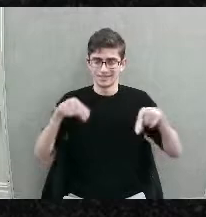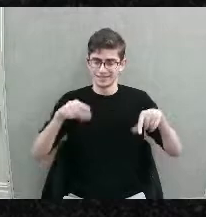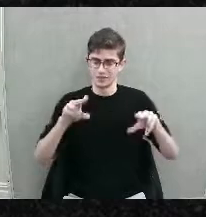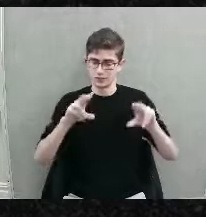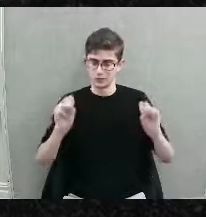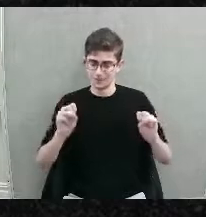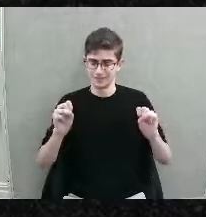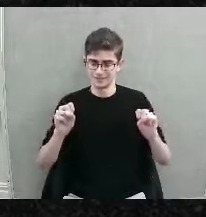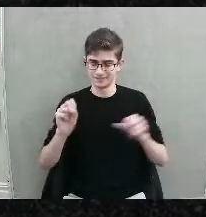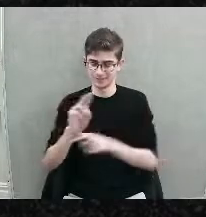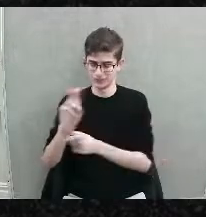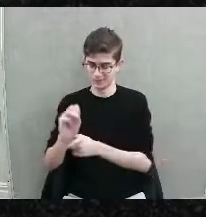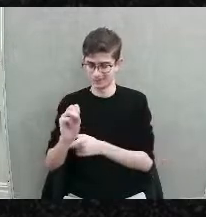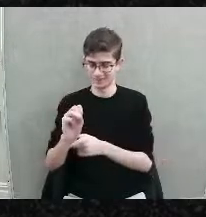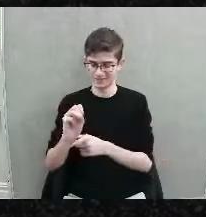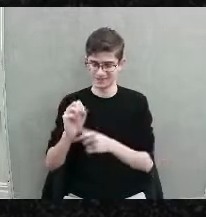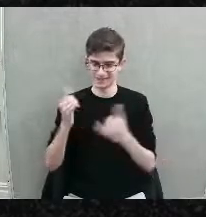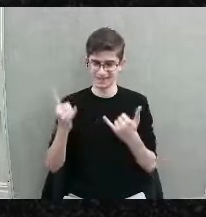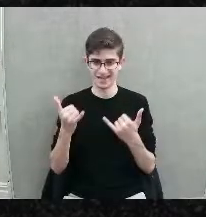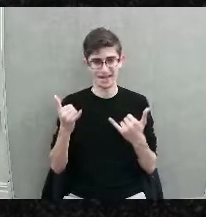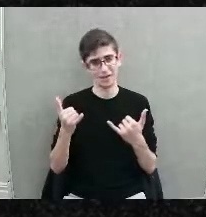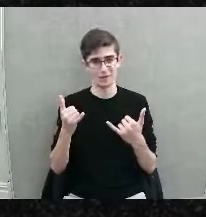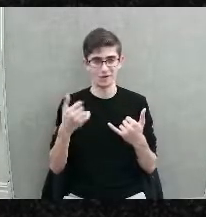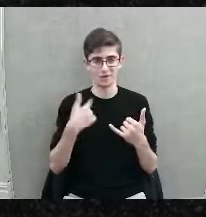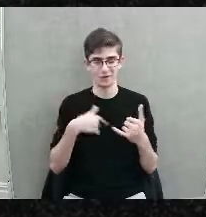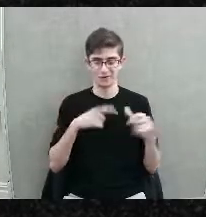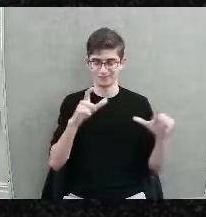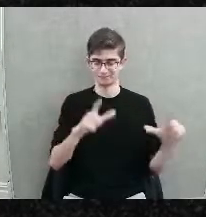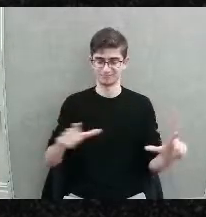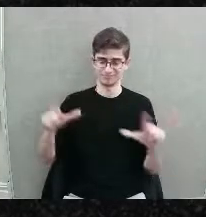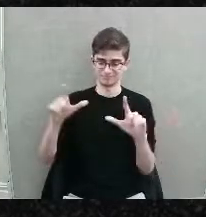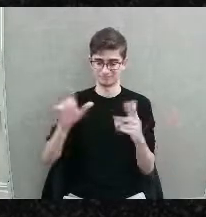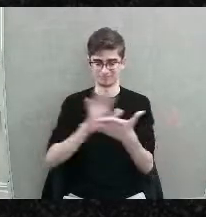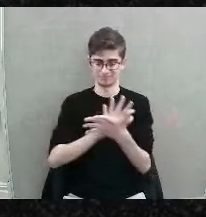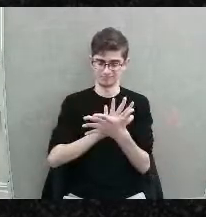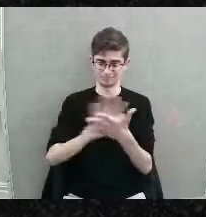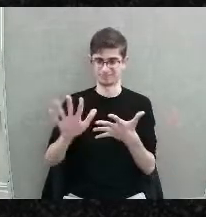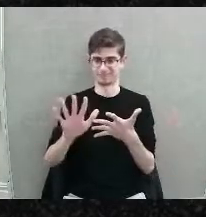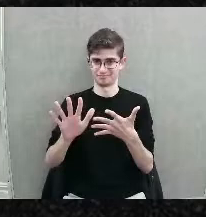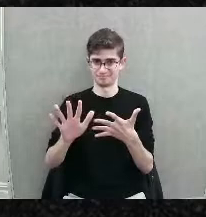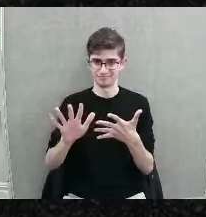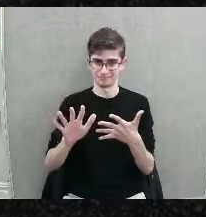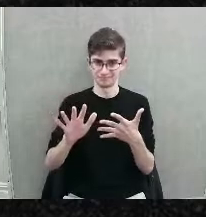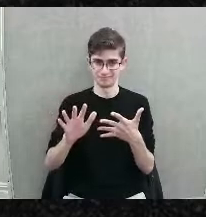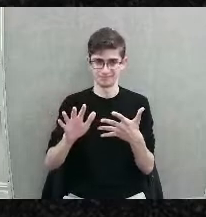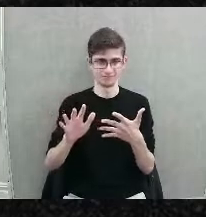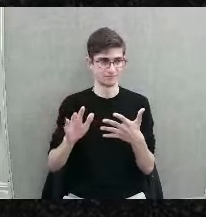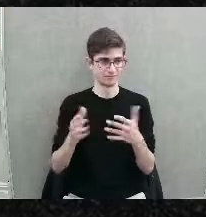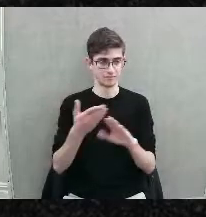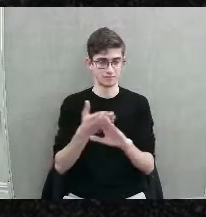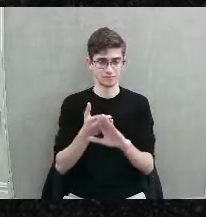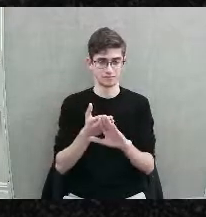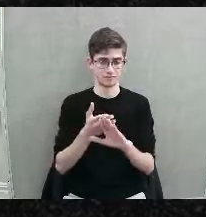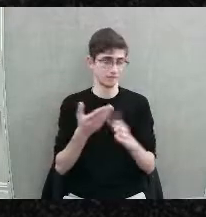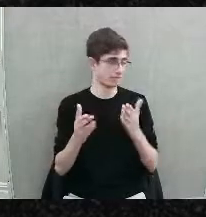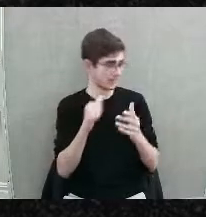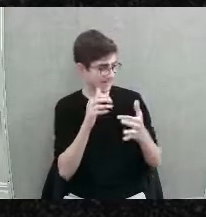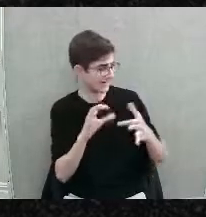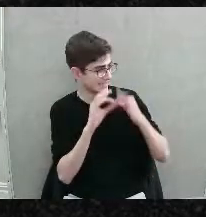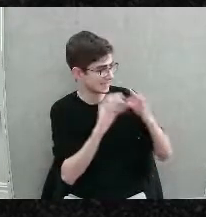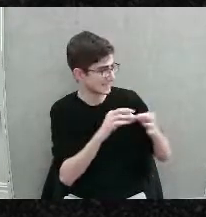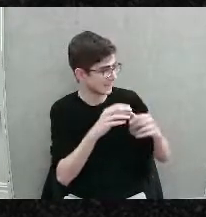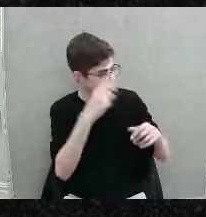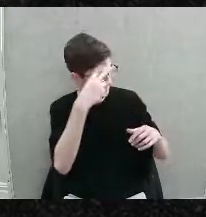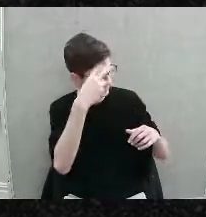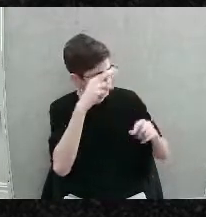obscured the way in which there's this sort of professionalized sector, which maybe was decimated somewhat in Mexico, but